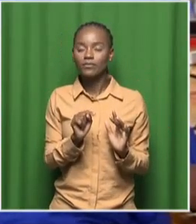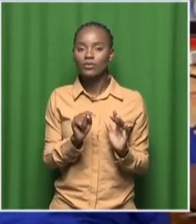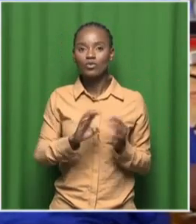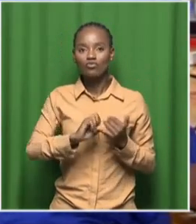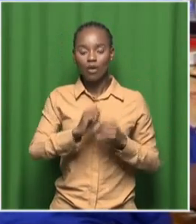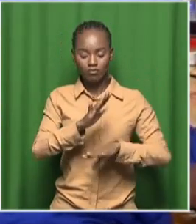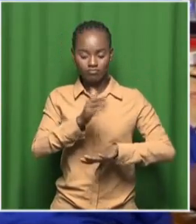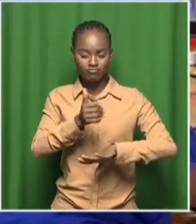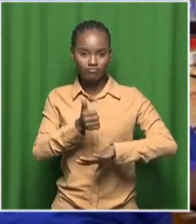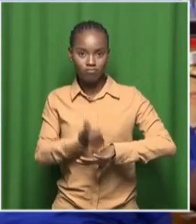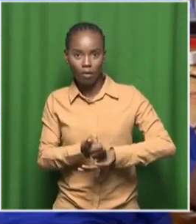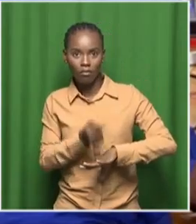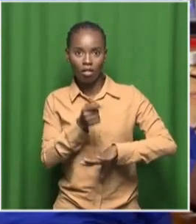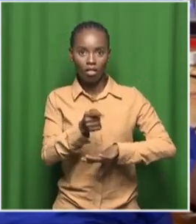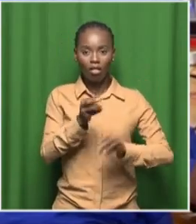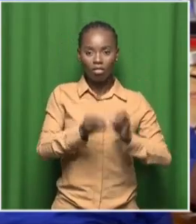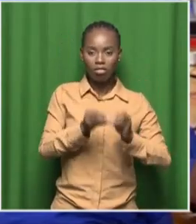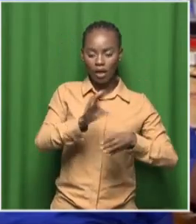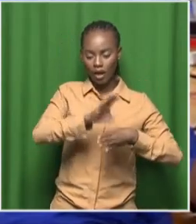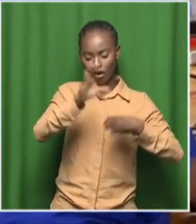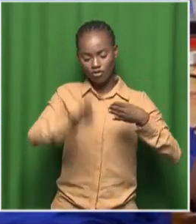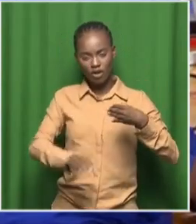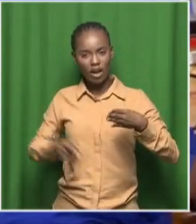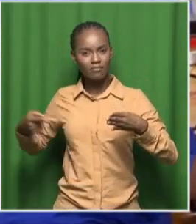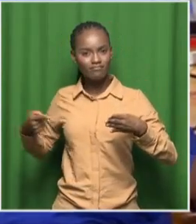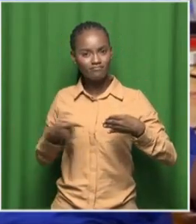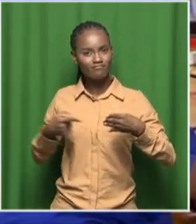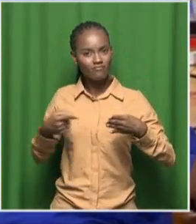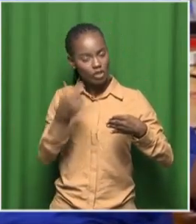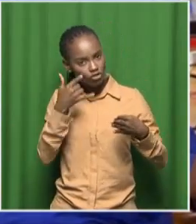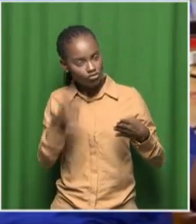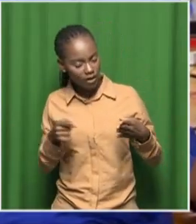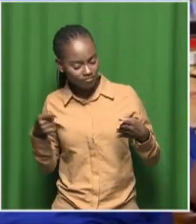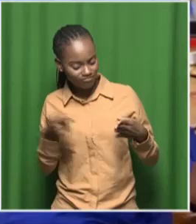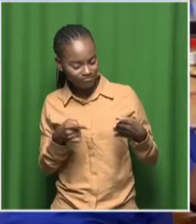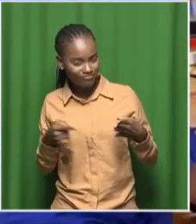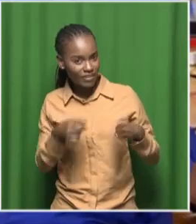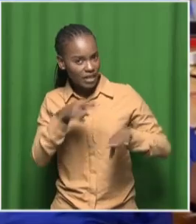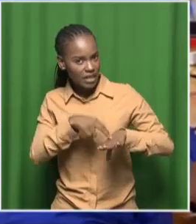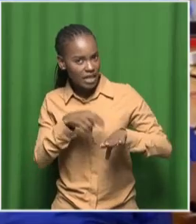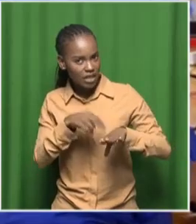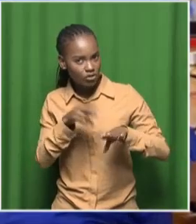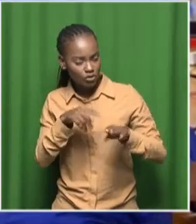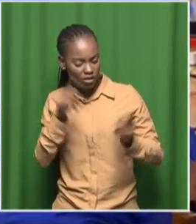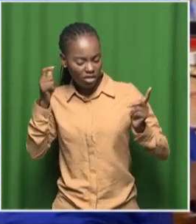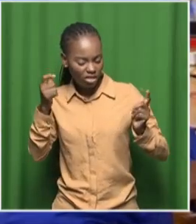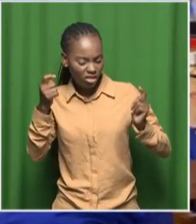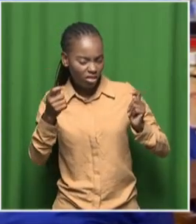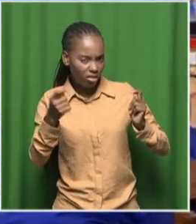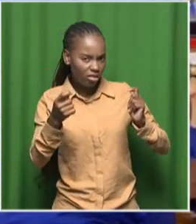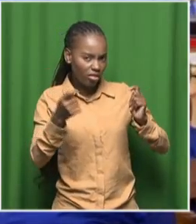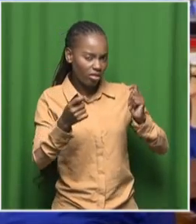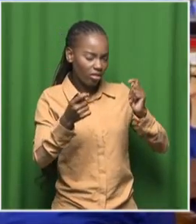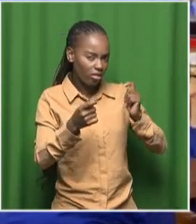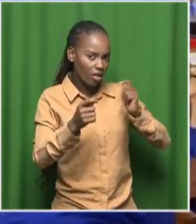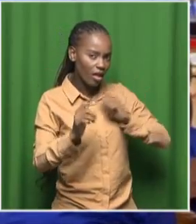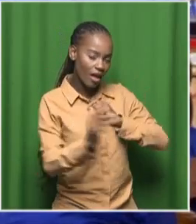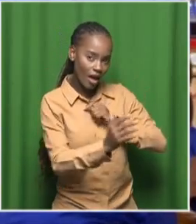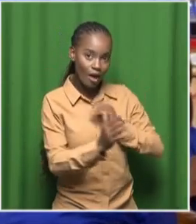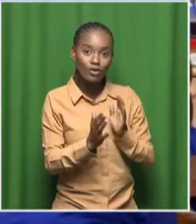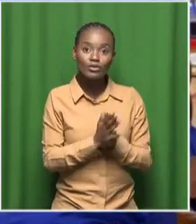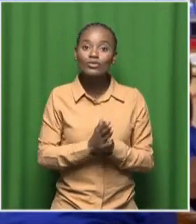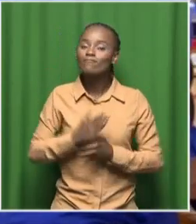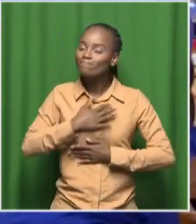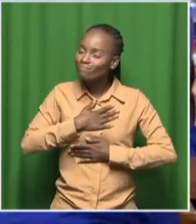with our curriculum and where is it that, they believe we need to be taking this forth. And we really appreciate the